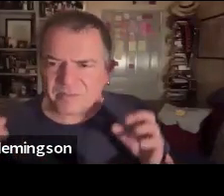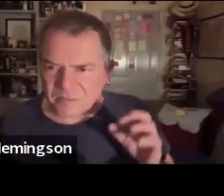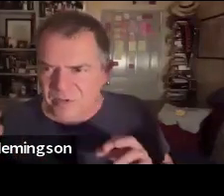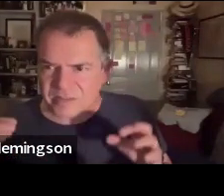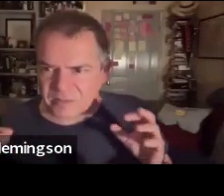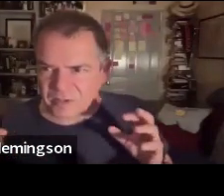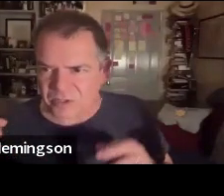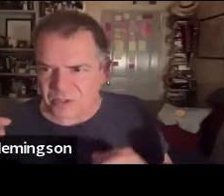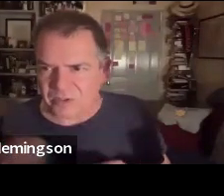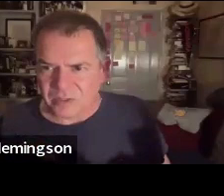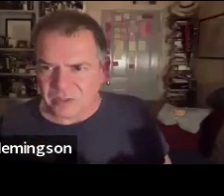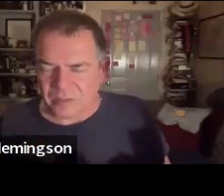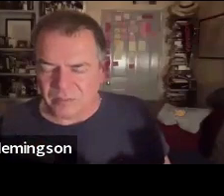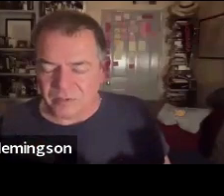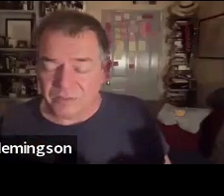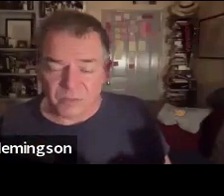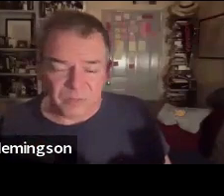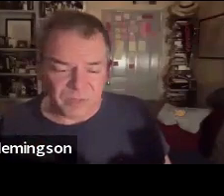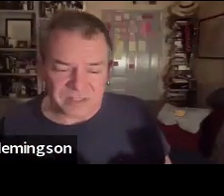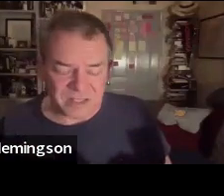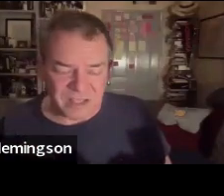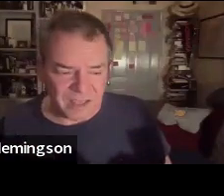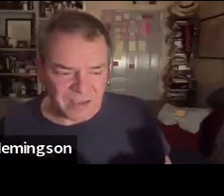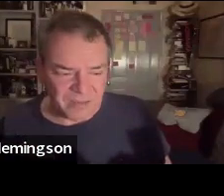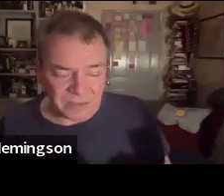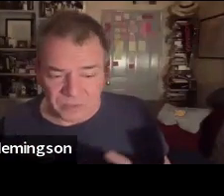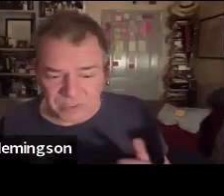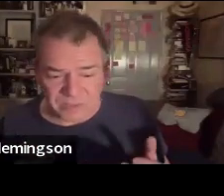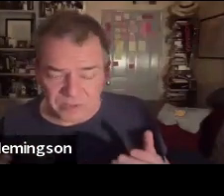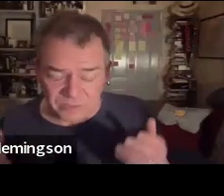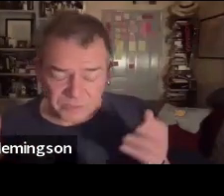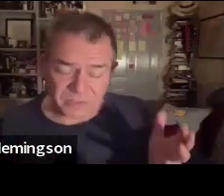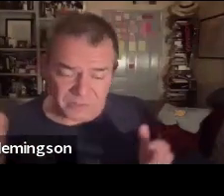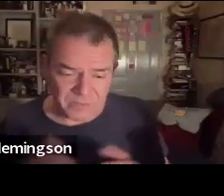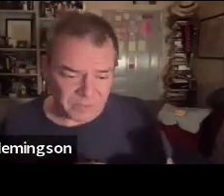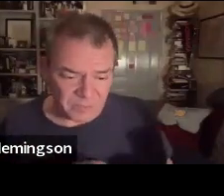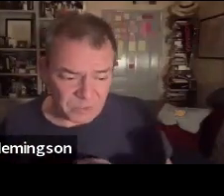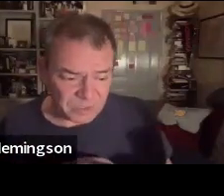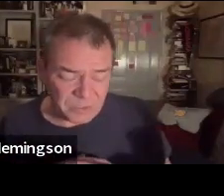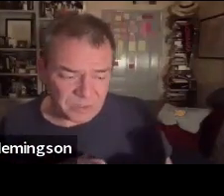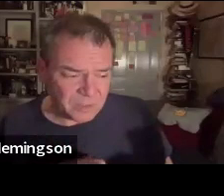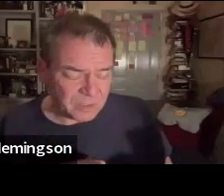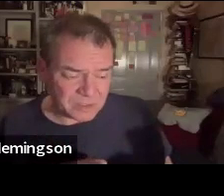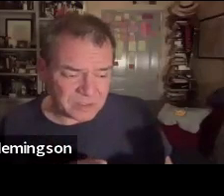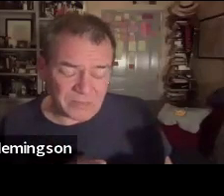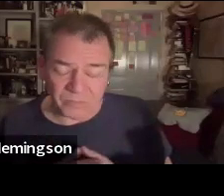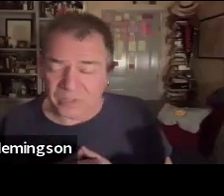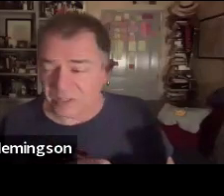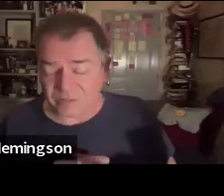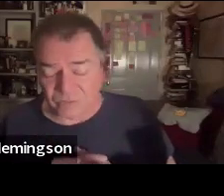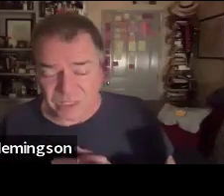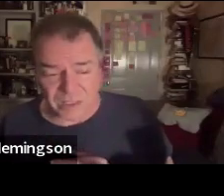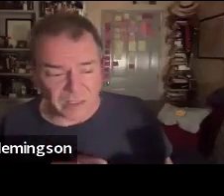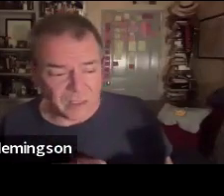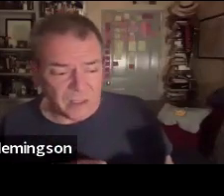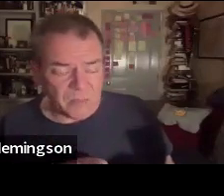slightly different from the rest of the picture. I feel really blessed, having done 27 years. First of all, to have that worked in TV consistently, I feel really